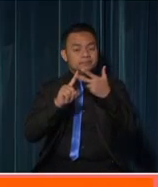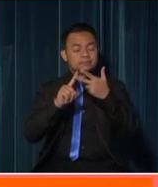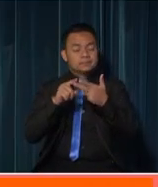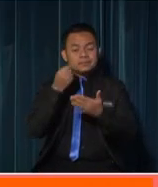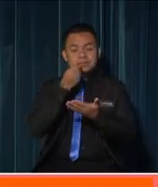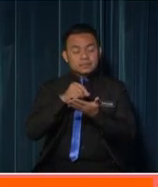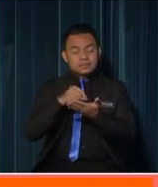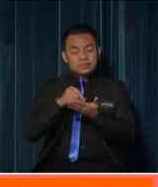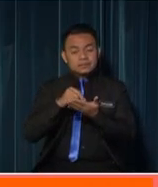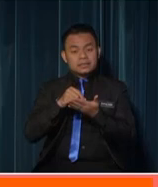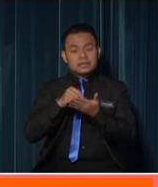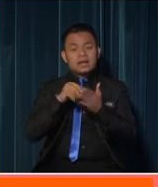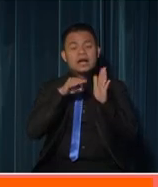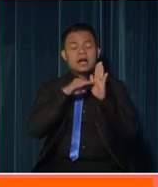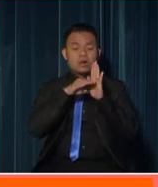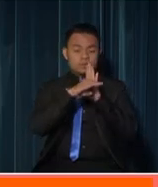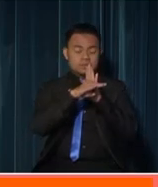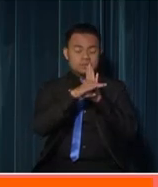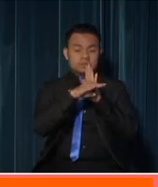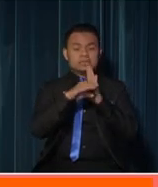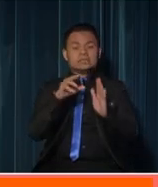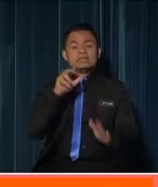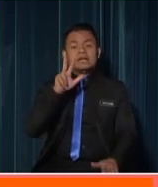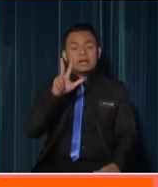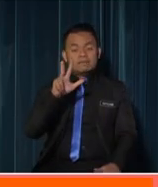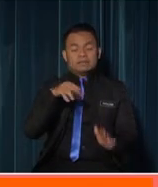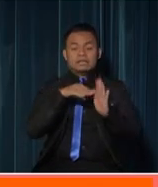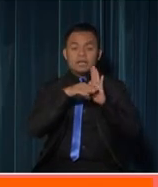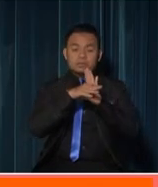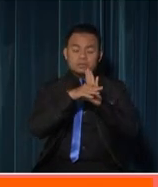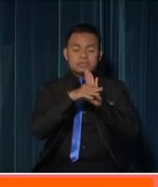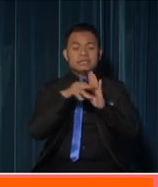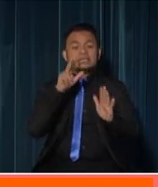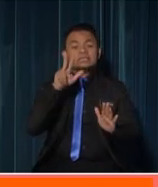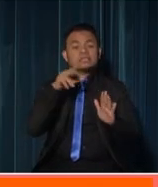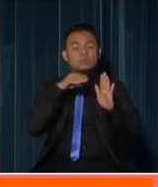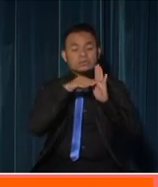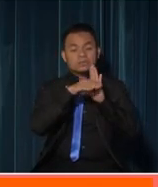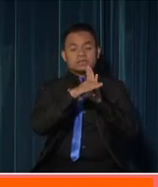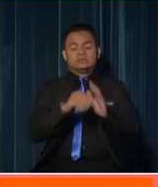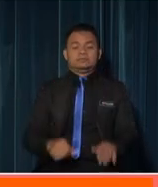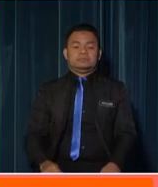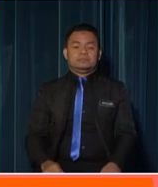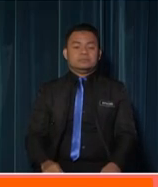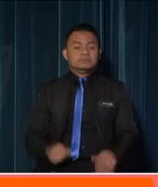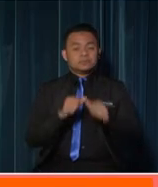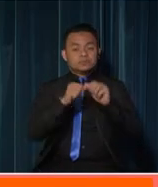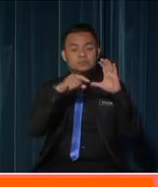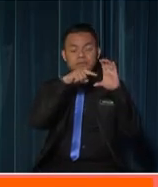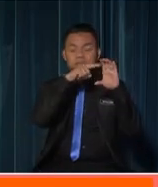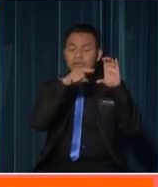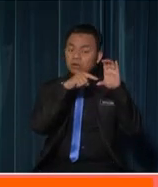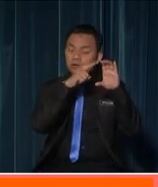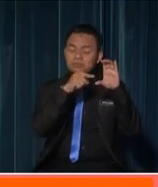an hour, and a quarter hour using an analog clock.